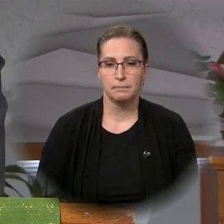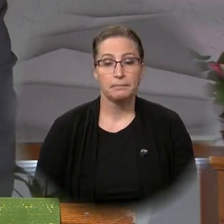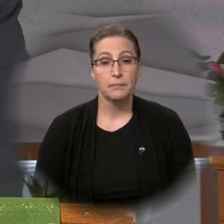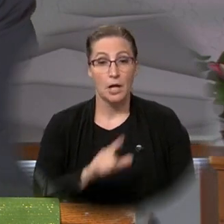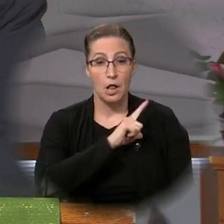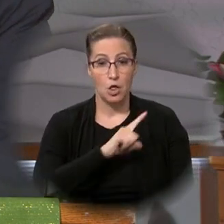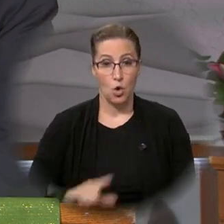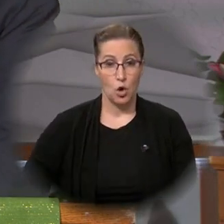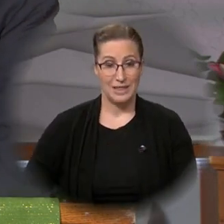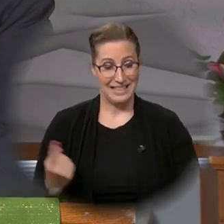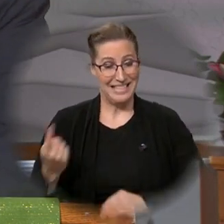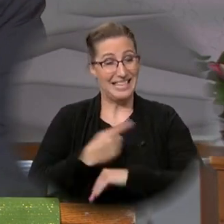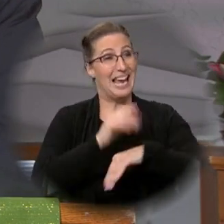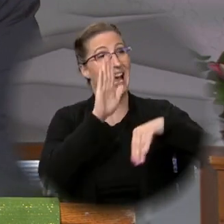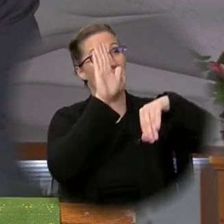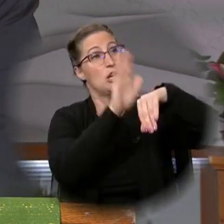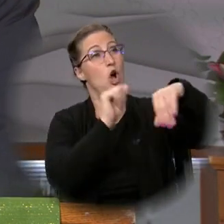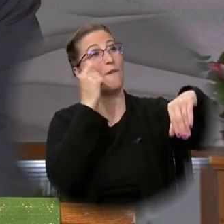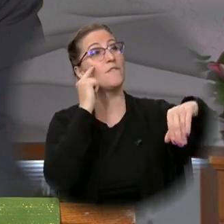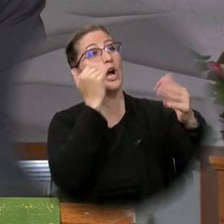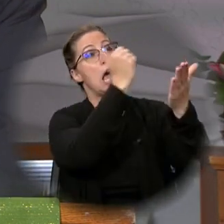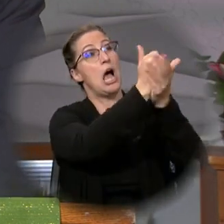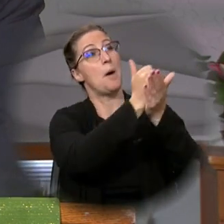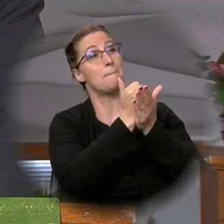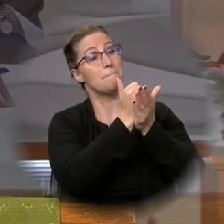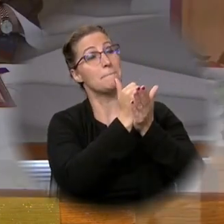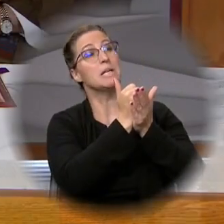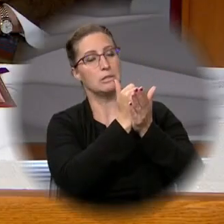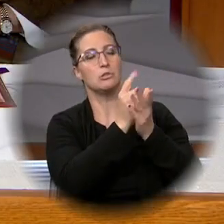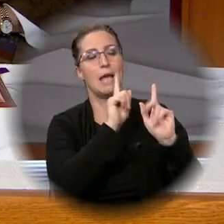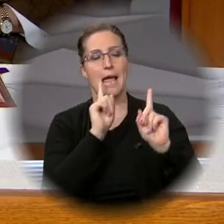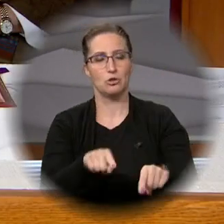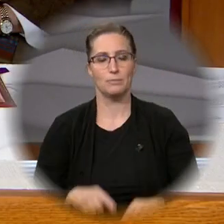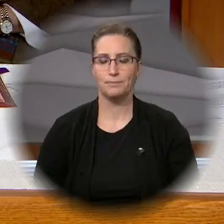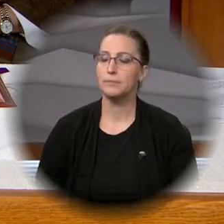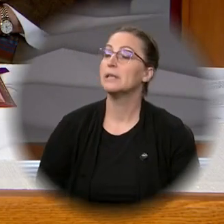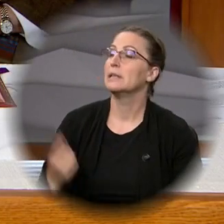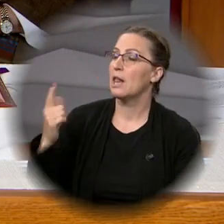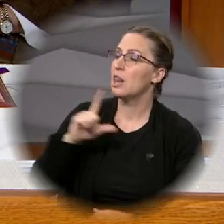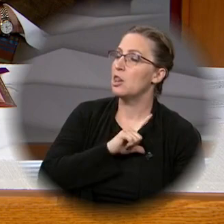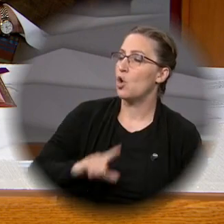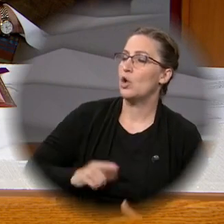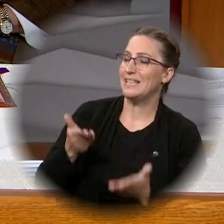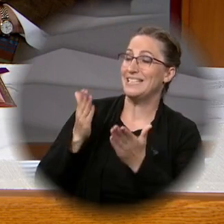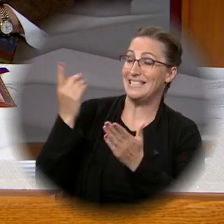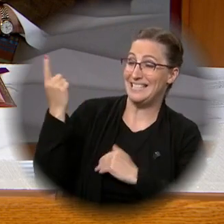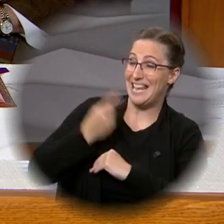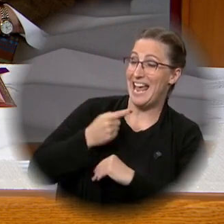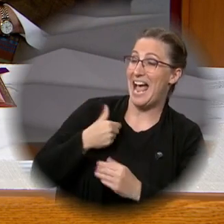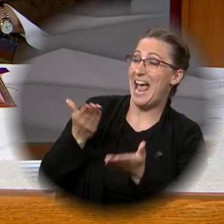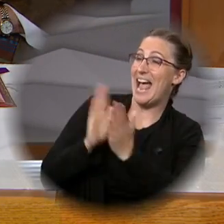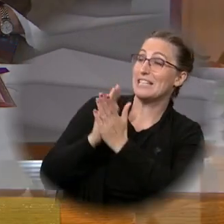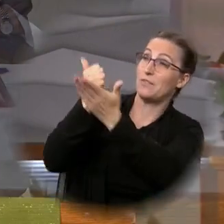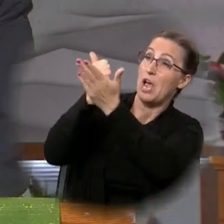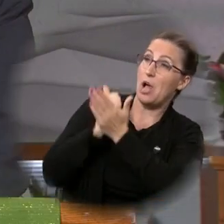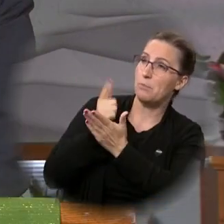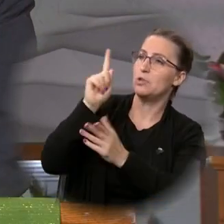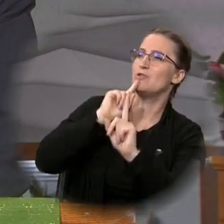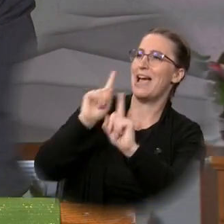Lord, on the day I called for help, you answered me. Lord, on the day I called for help, you answered